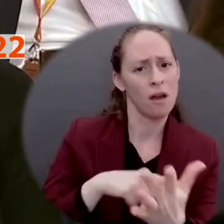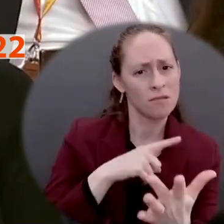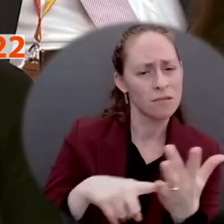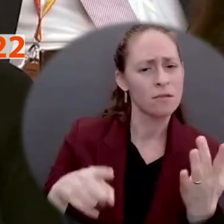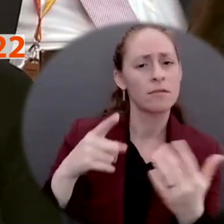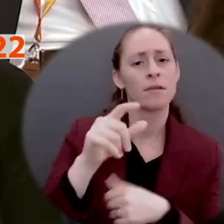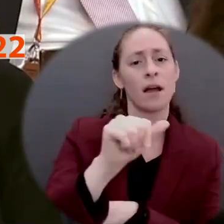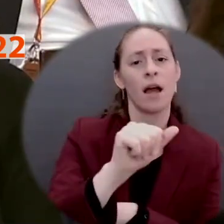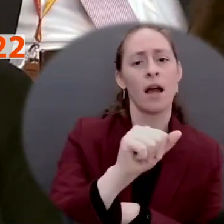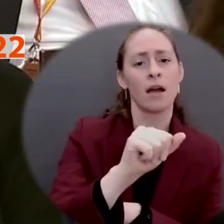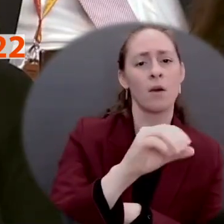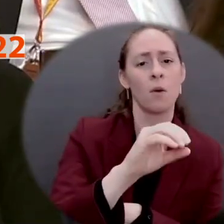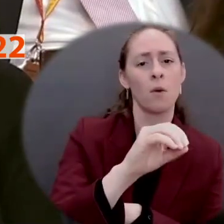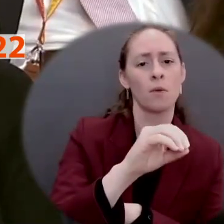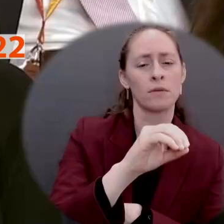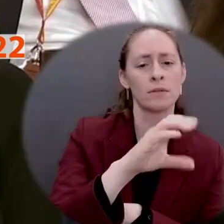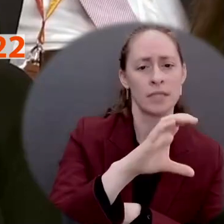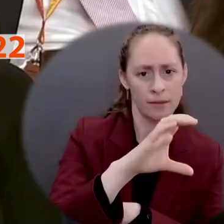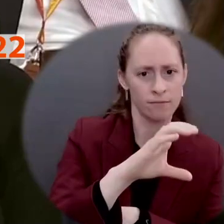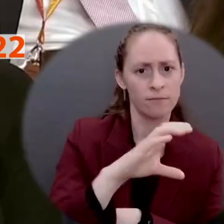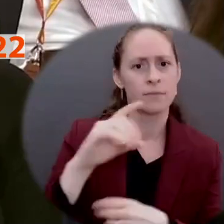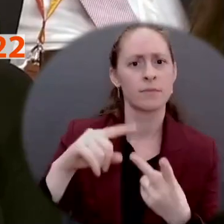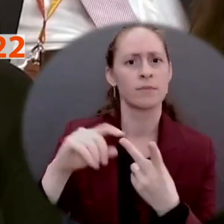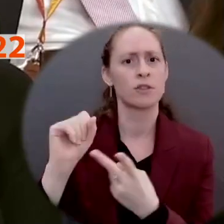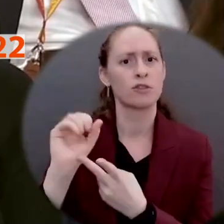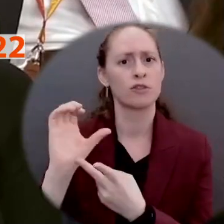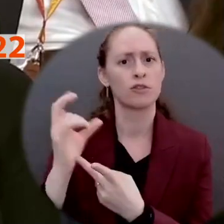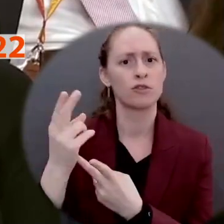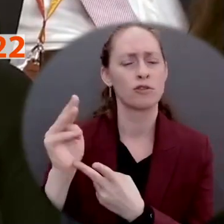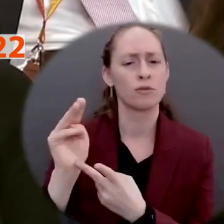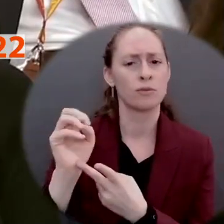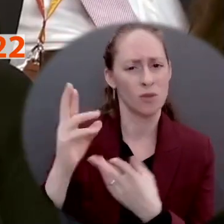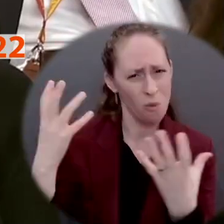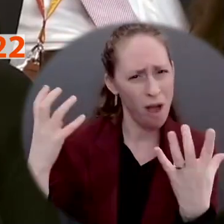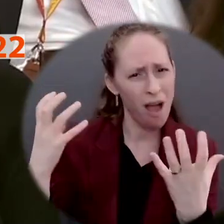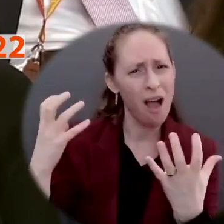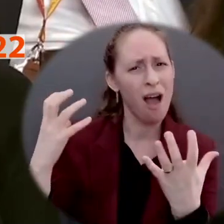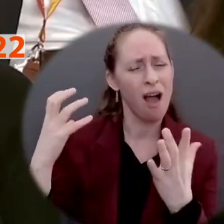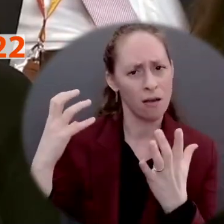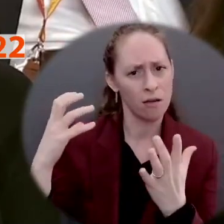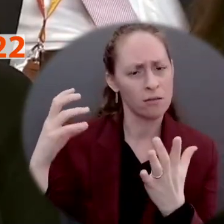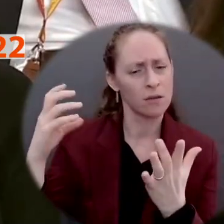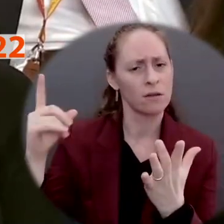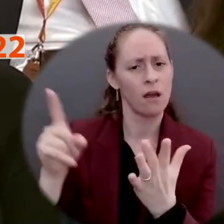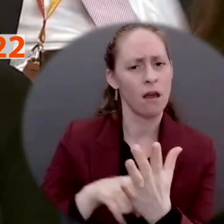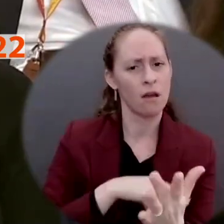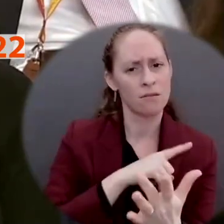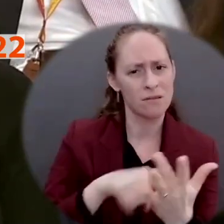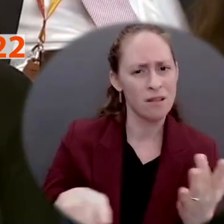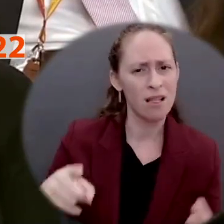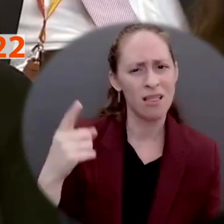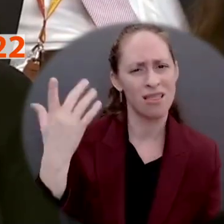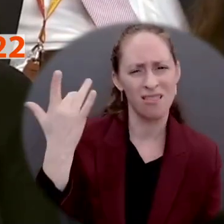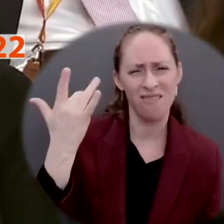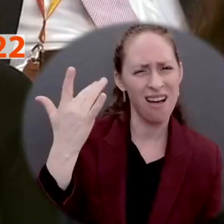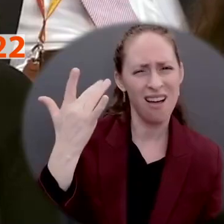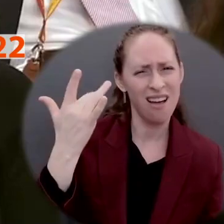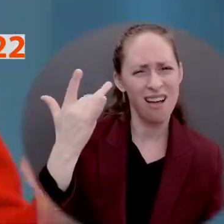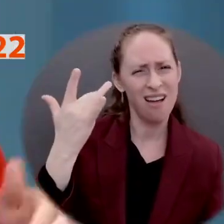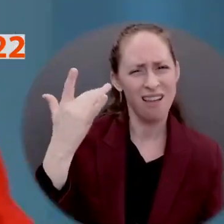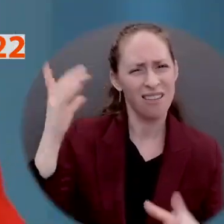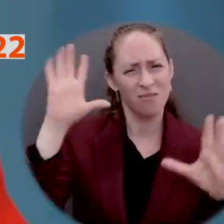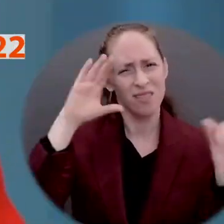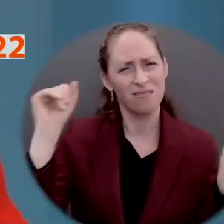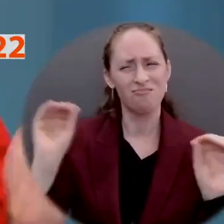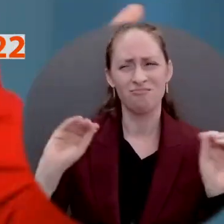issue that, with broad public support and support within its own party in Congress, has the president not worked or pushed harder on to cancel? Well, the president